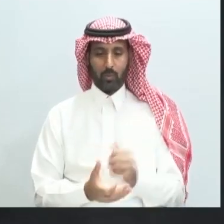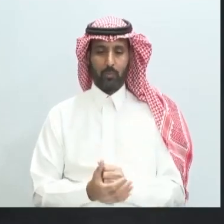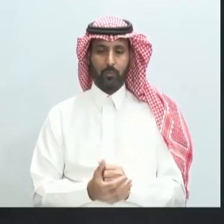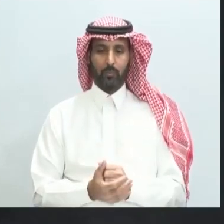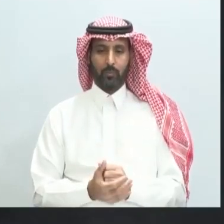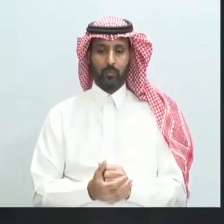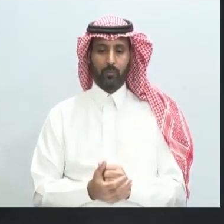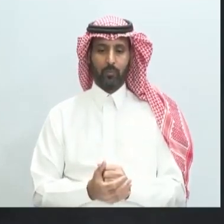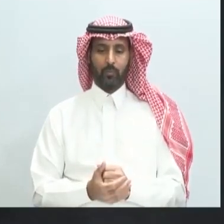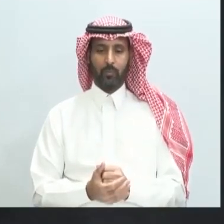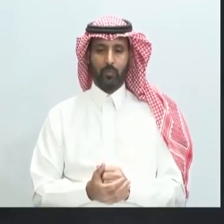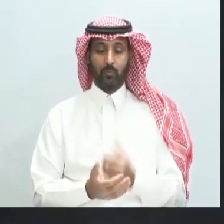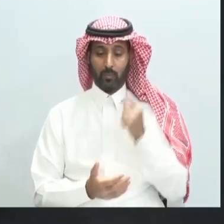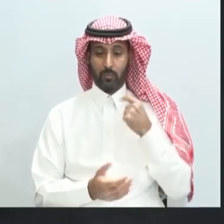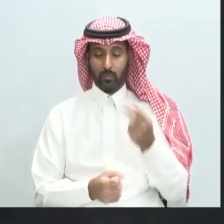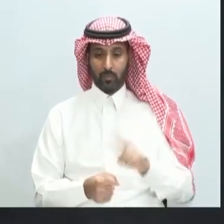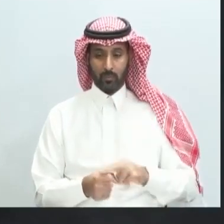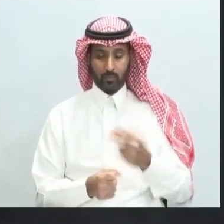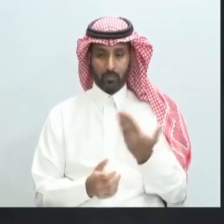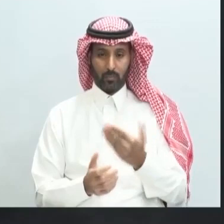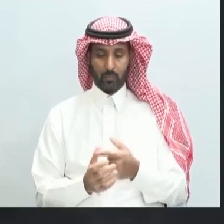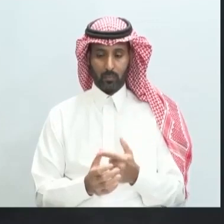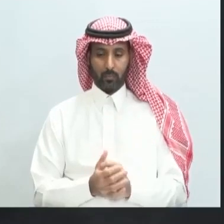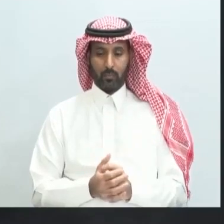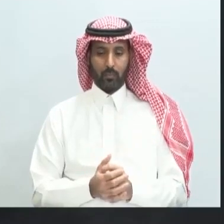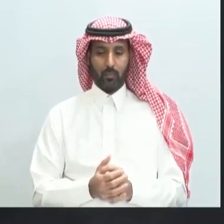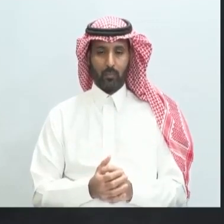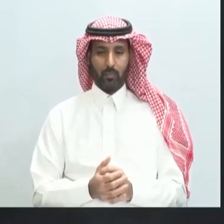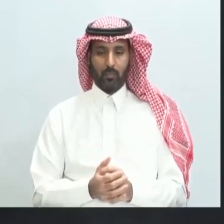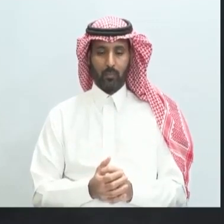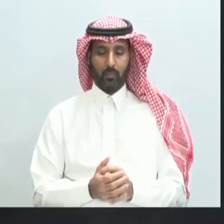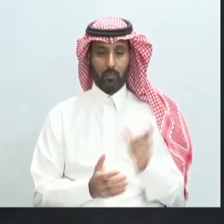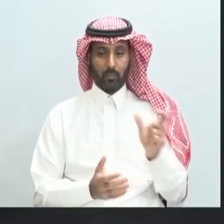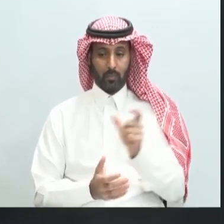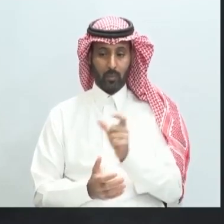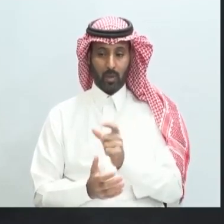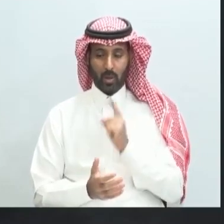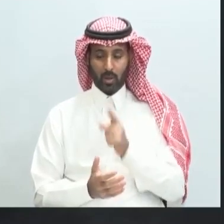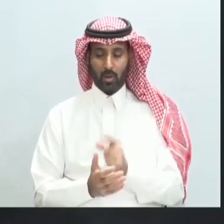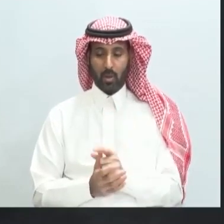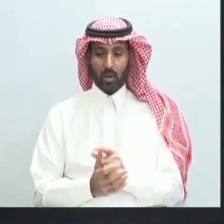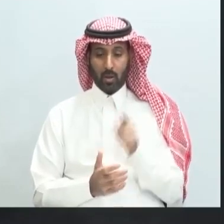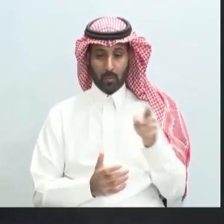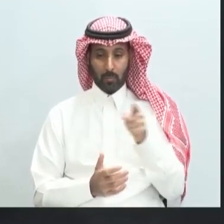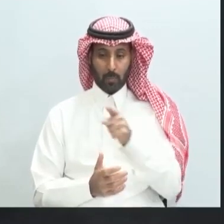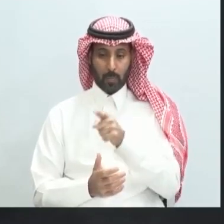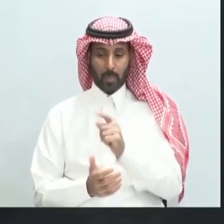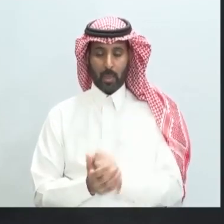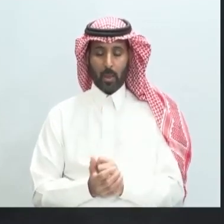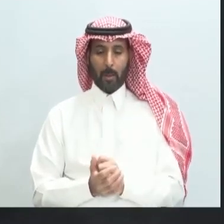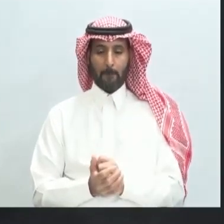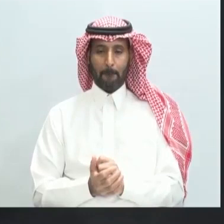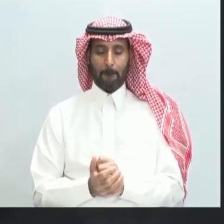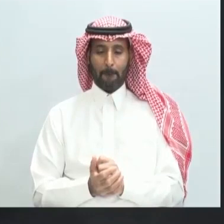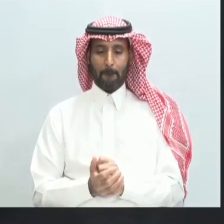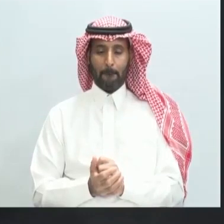day. So let's read it one more time. And as I said, I'm going to point, and I would like you